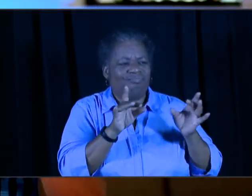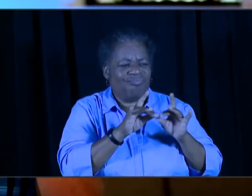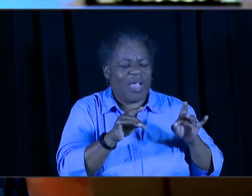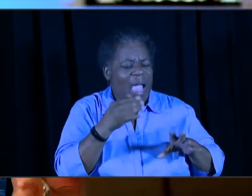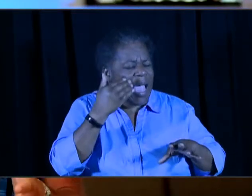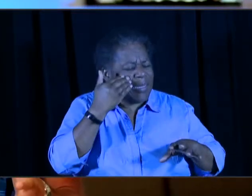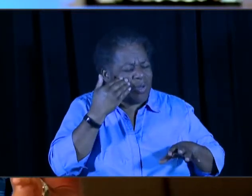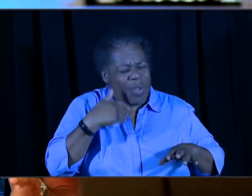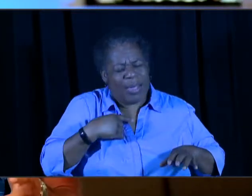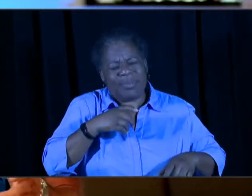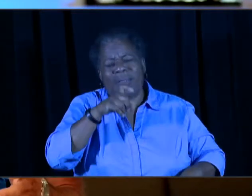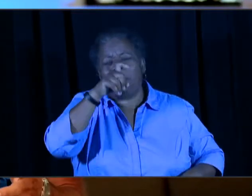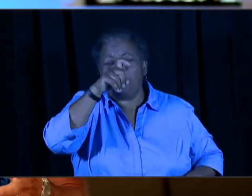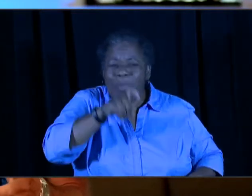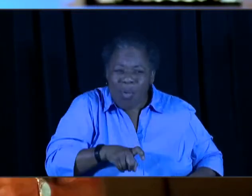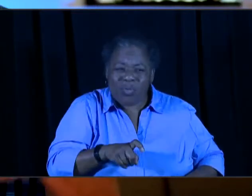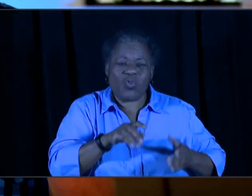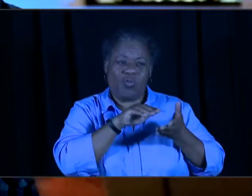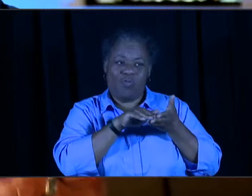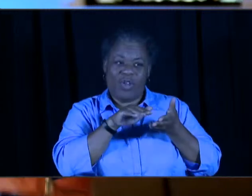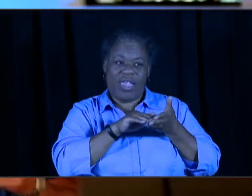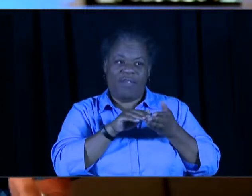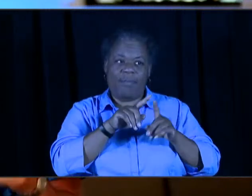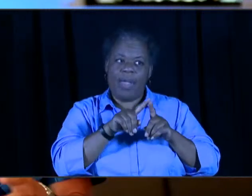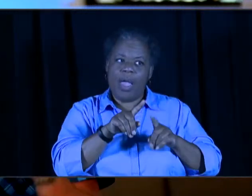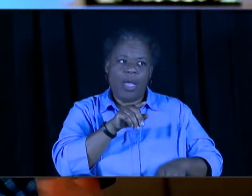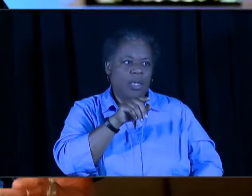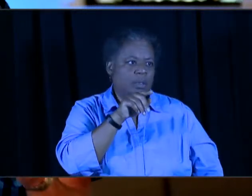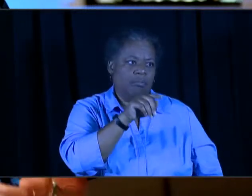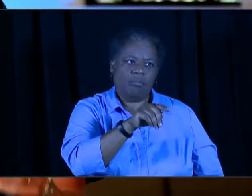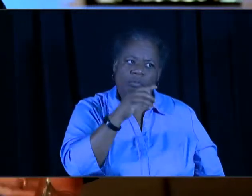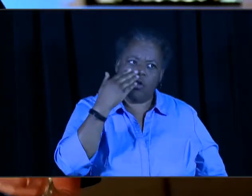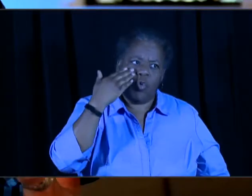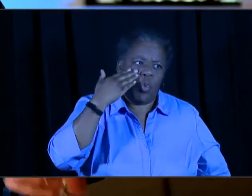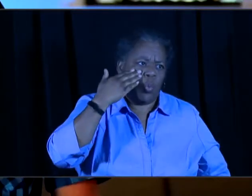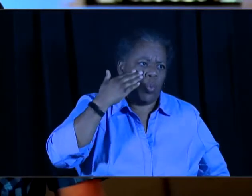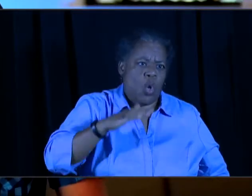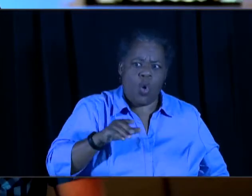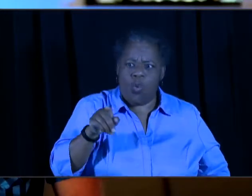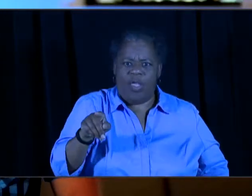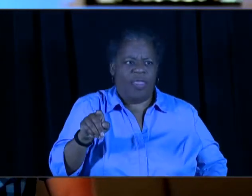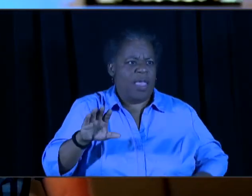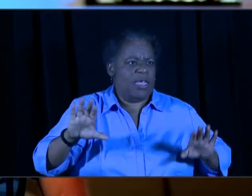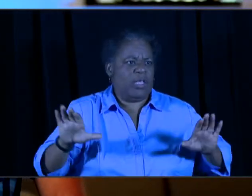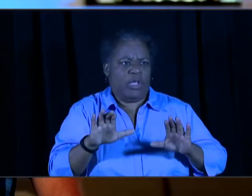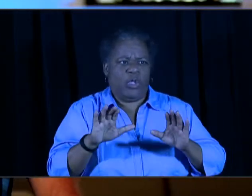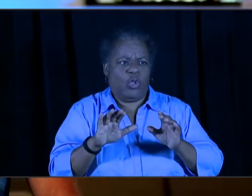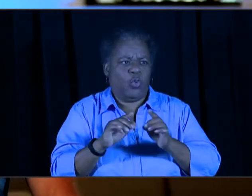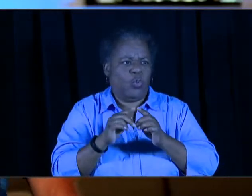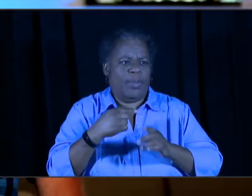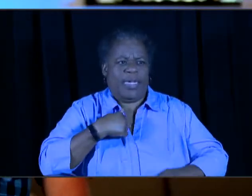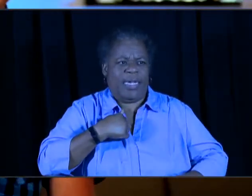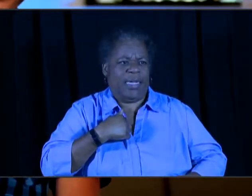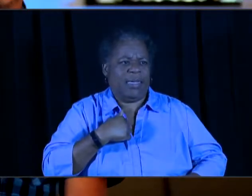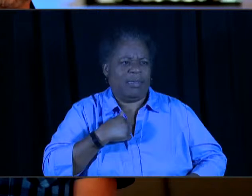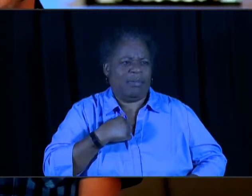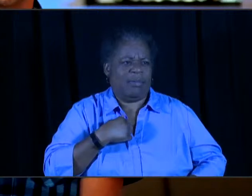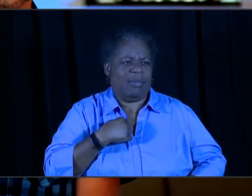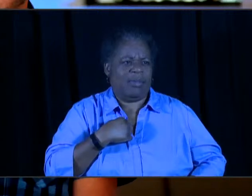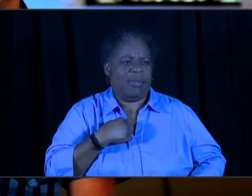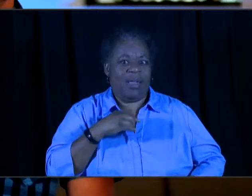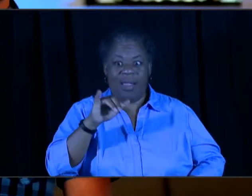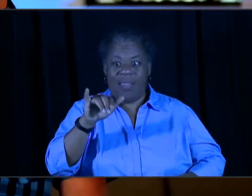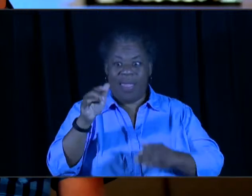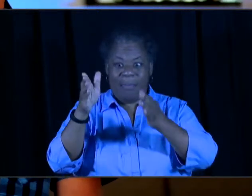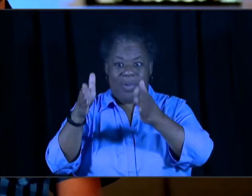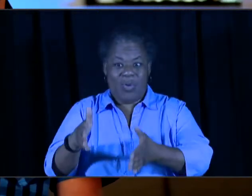I'm supposed to forgive, but you don't know what so-and-so did to me. And that so-and-so may